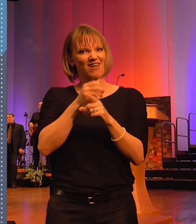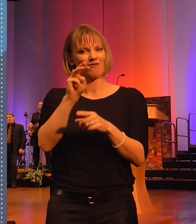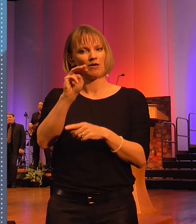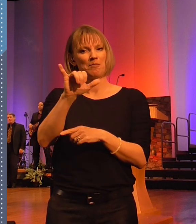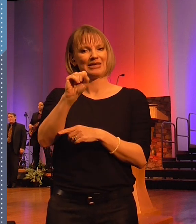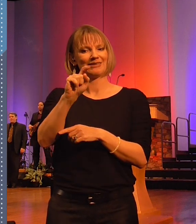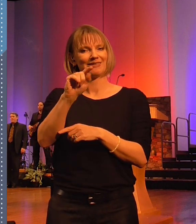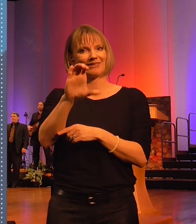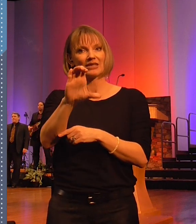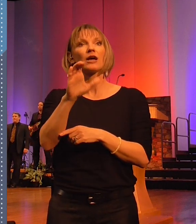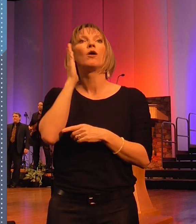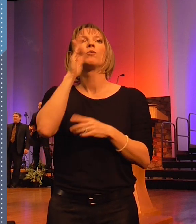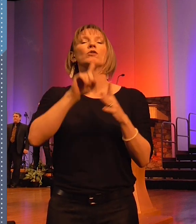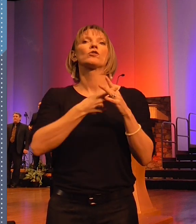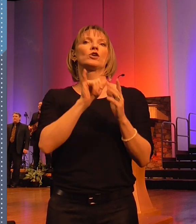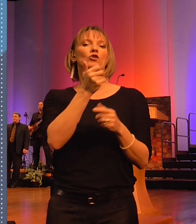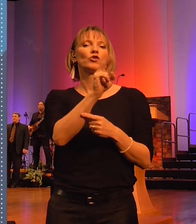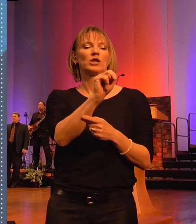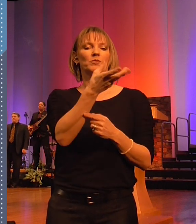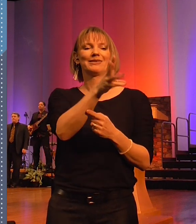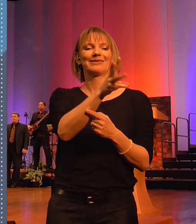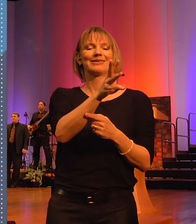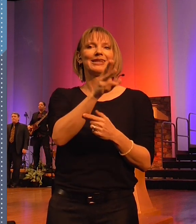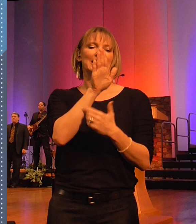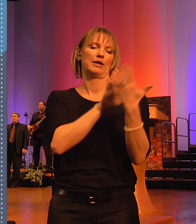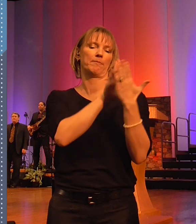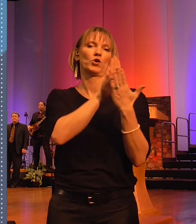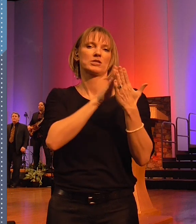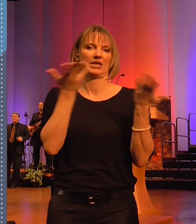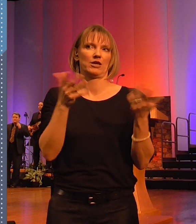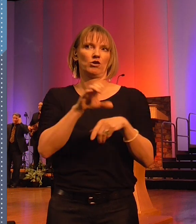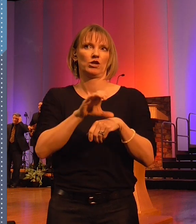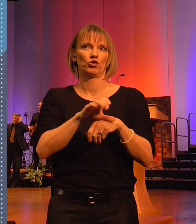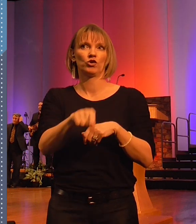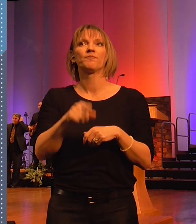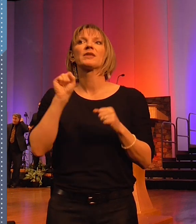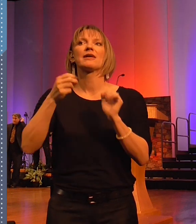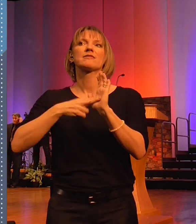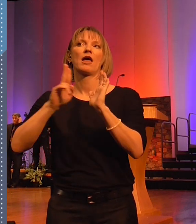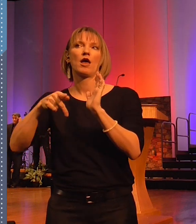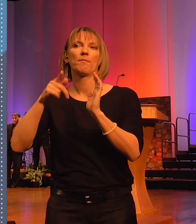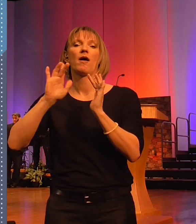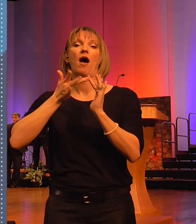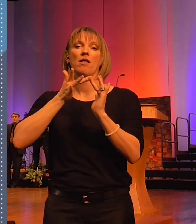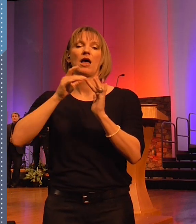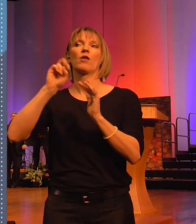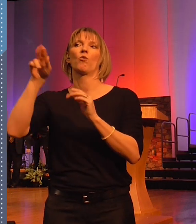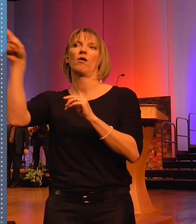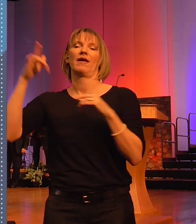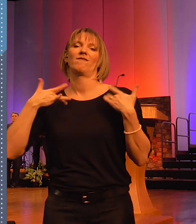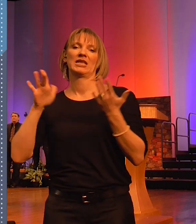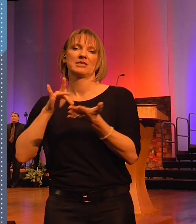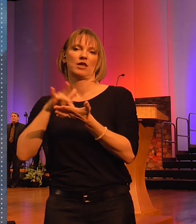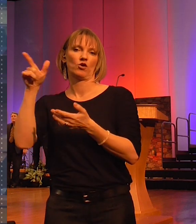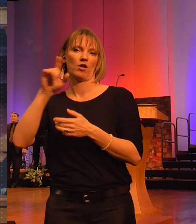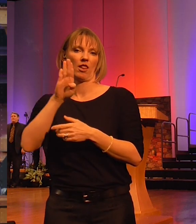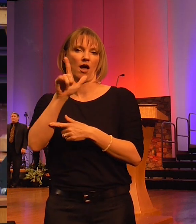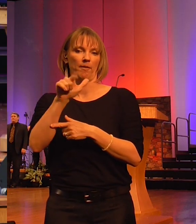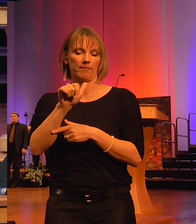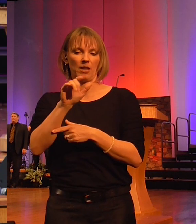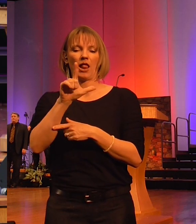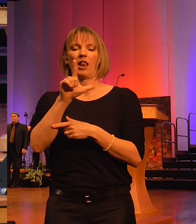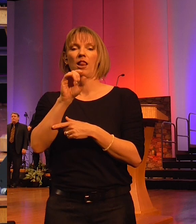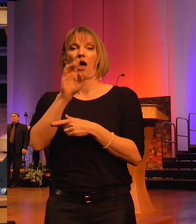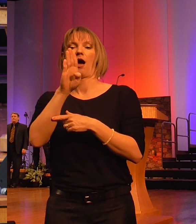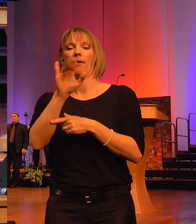And it's January 16th in person here at the church. All right, wonderful. Yeah, you can sign up for those classes online or at our event center in the lobby.